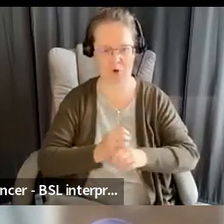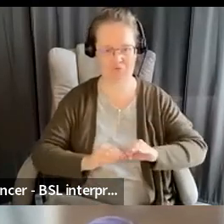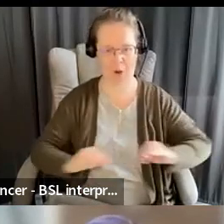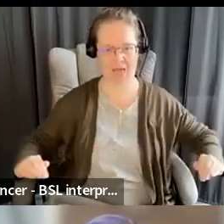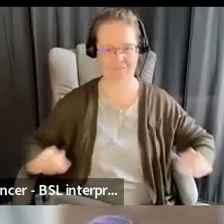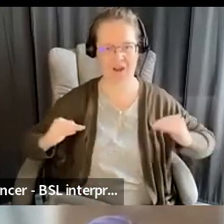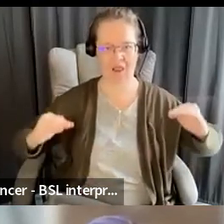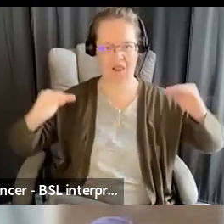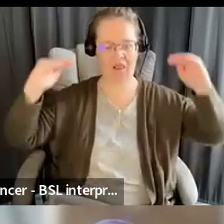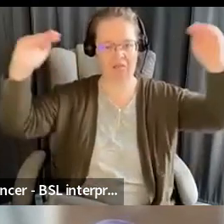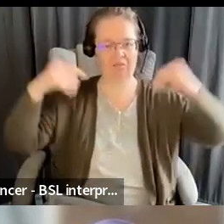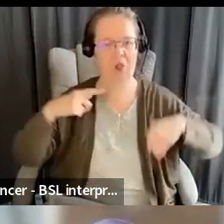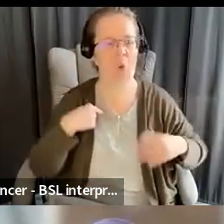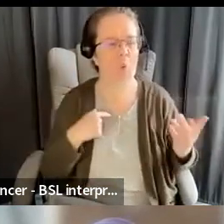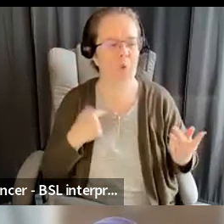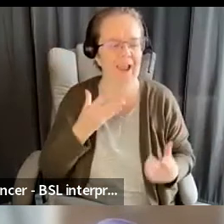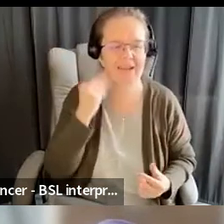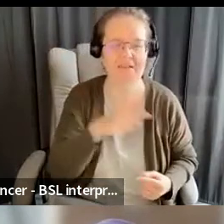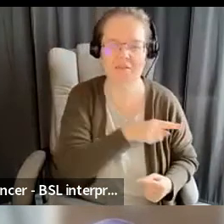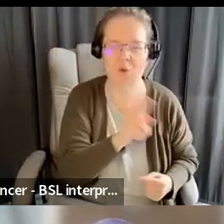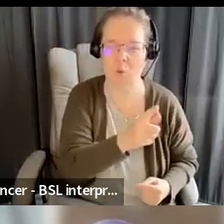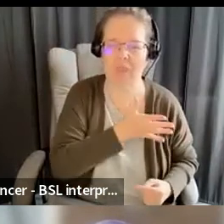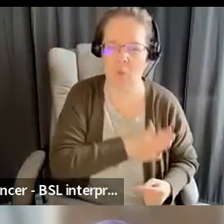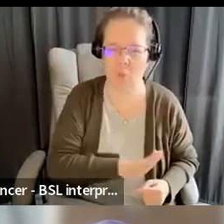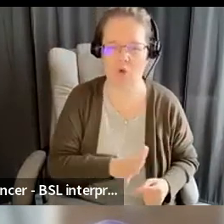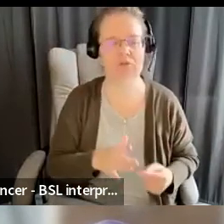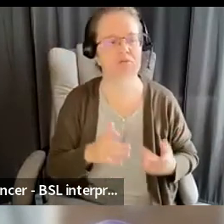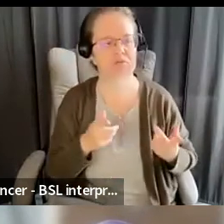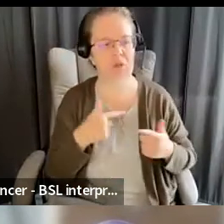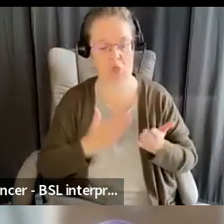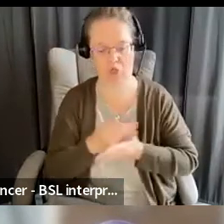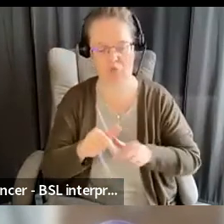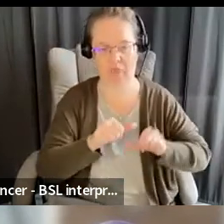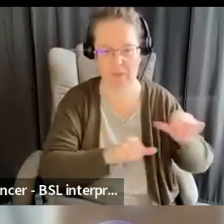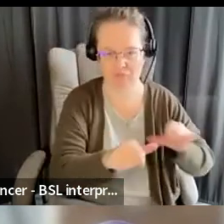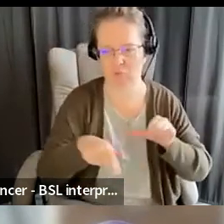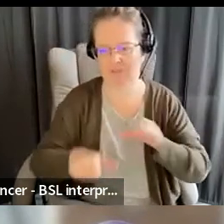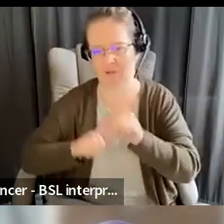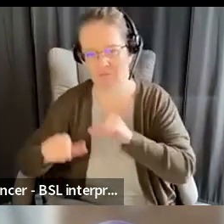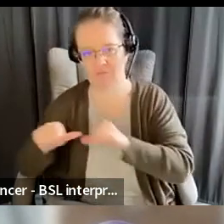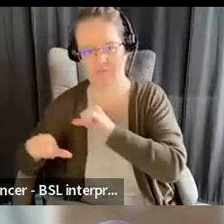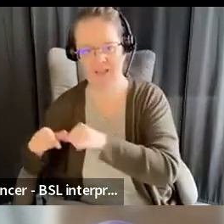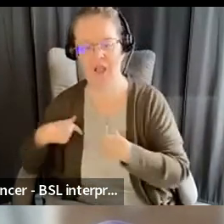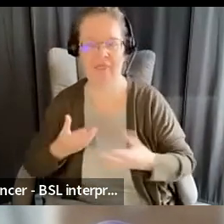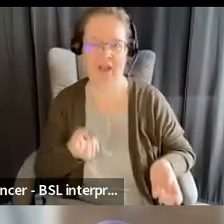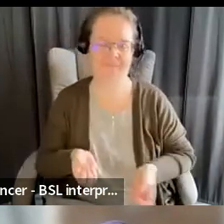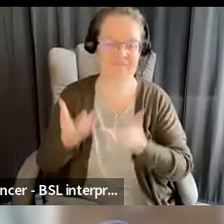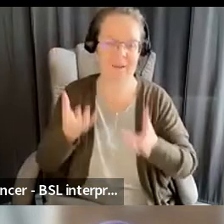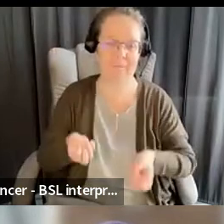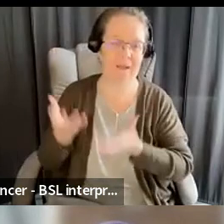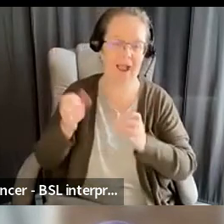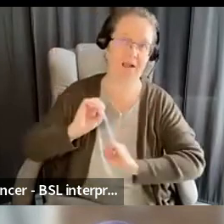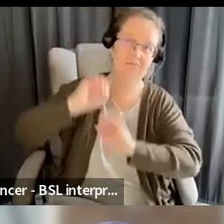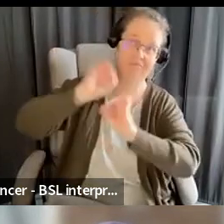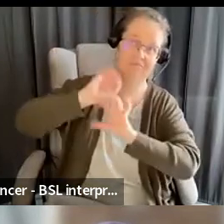listening to what people are looking for as they go through each one of these processes or experiences, and we feed that back up through